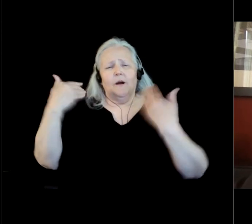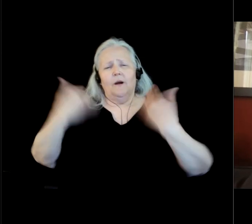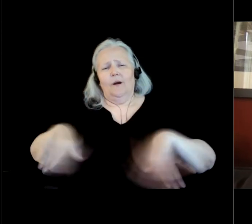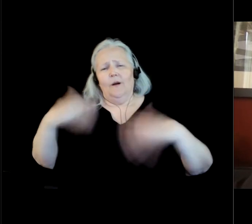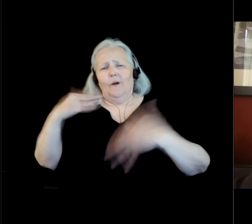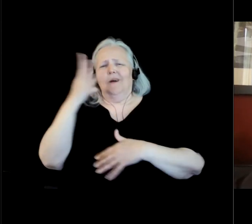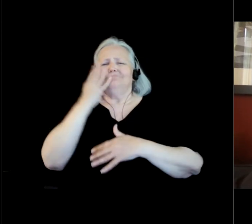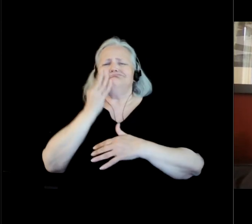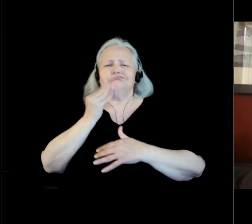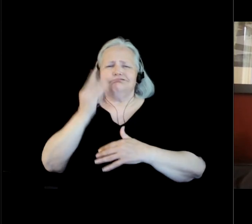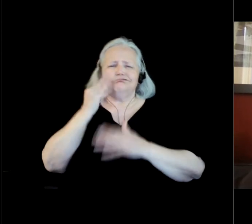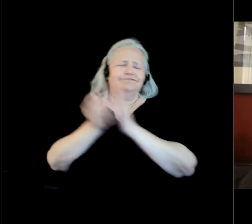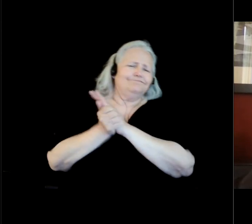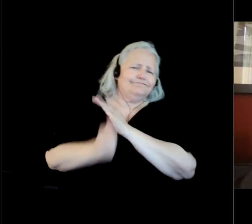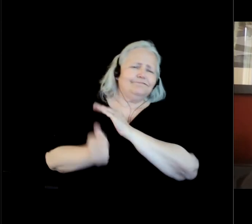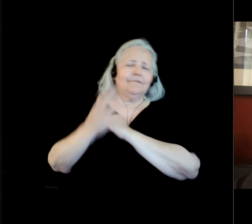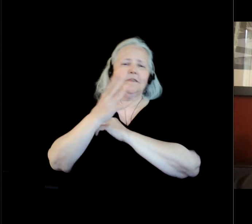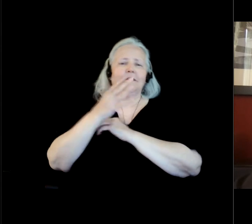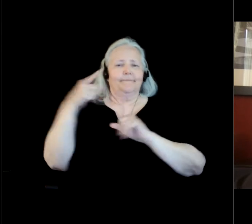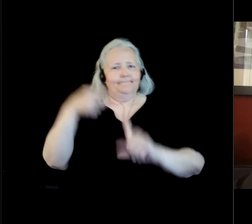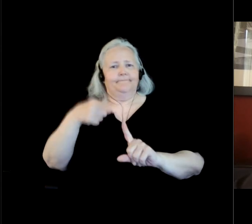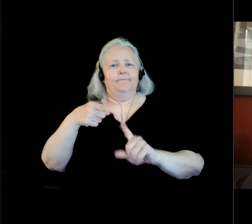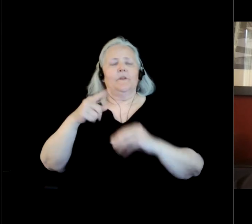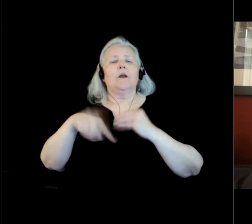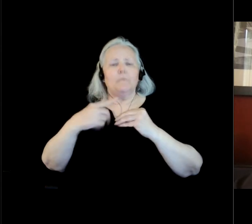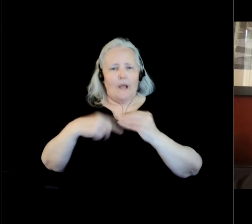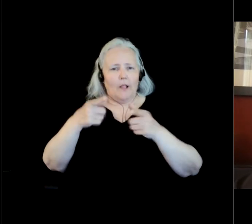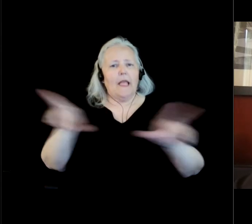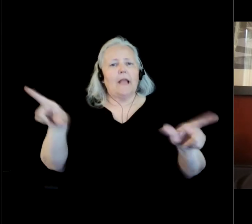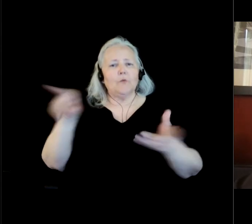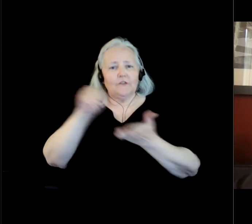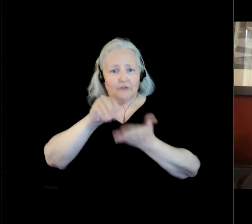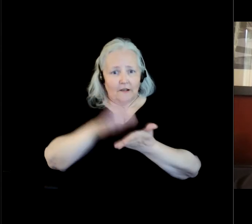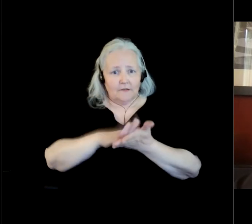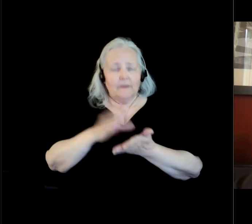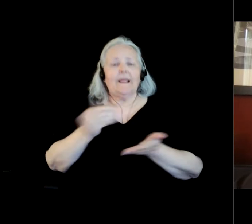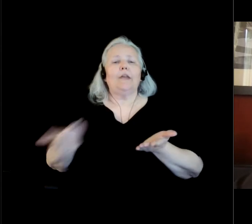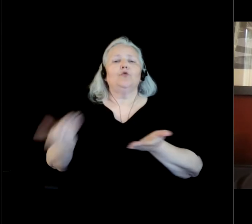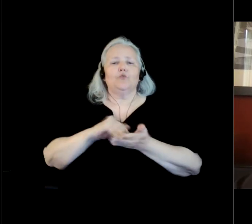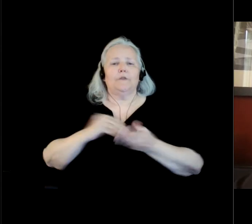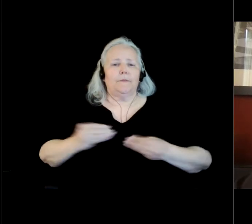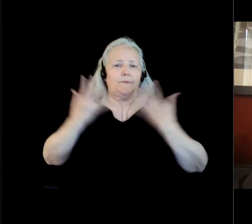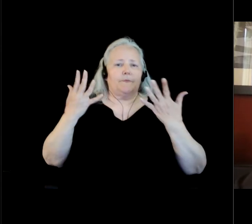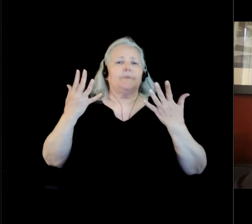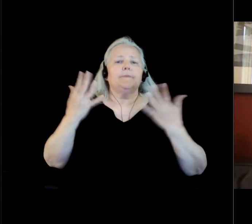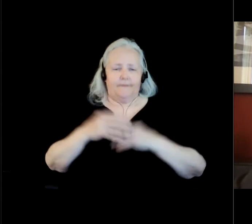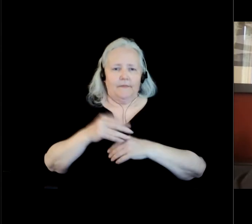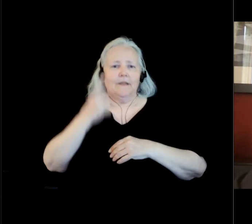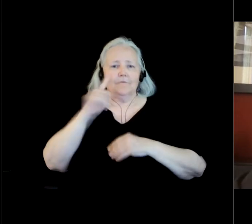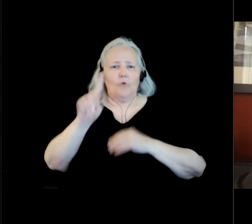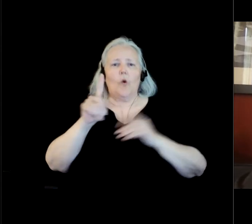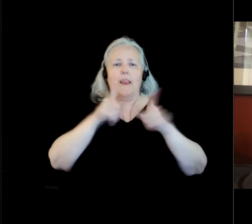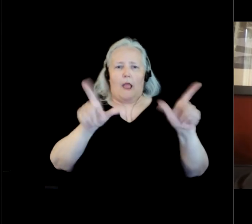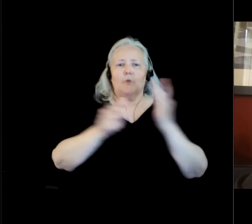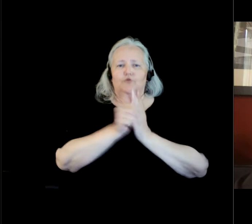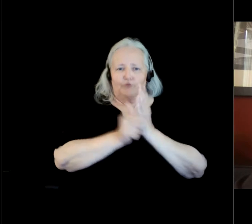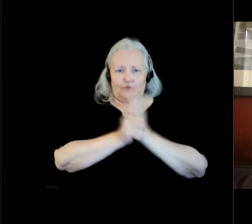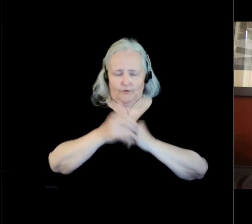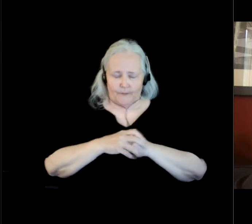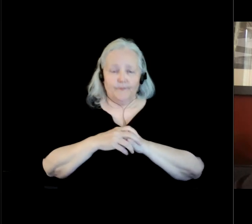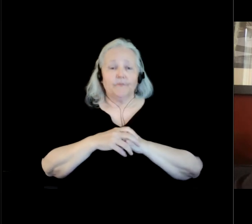leadership in the domain of language documentation and revitalization to Language. Her own research has